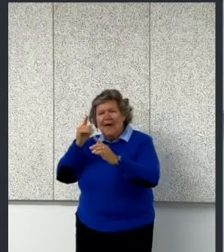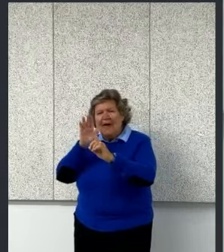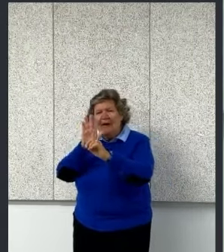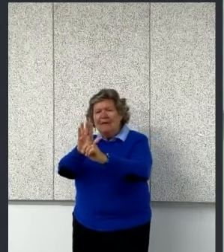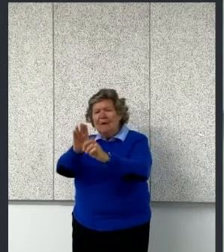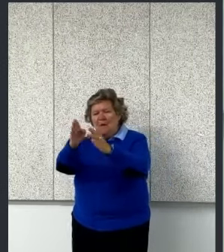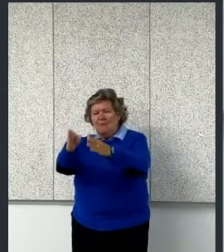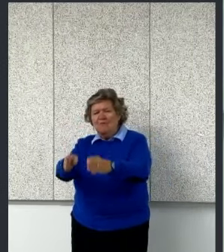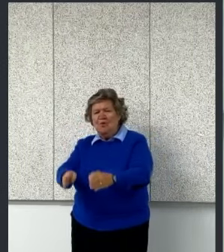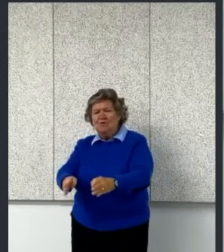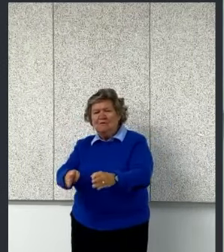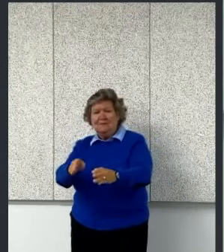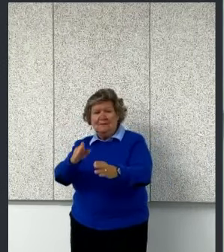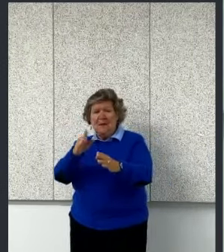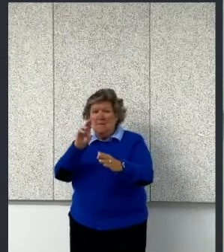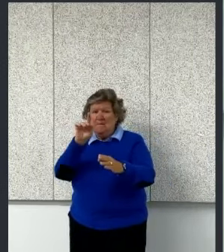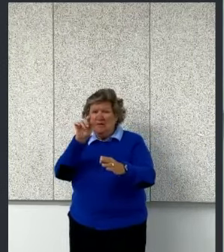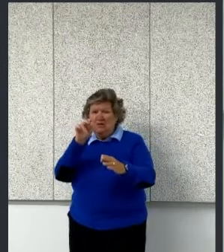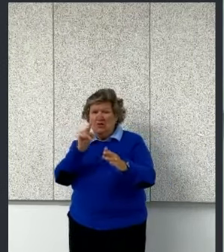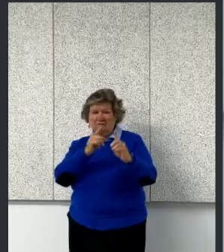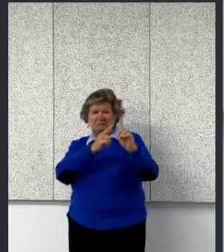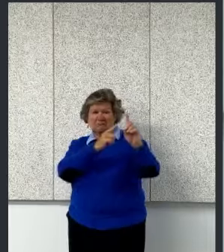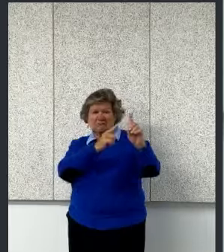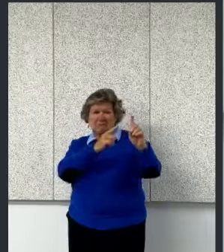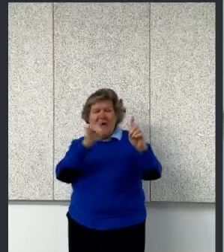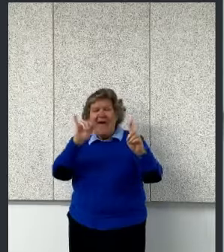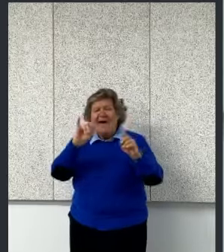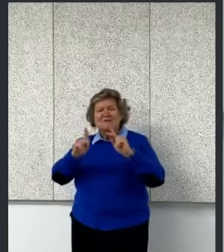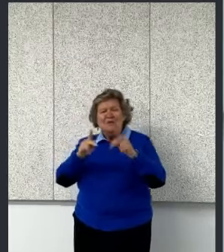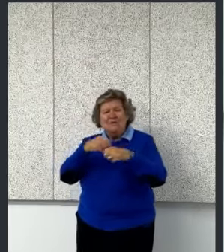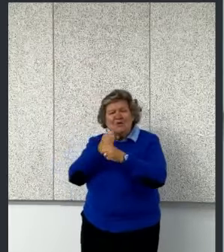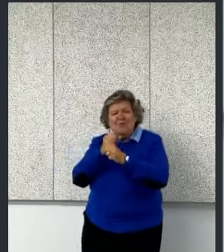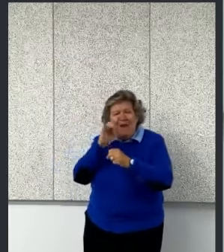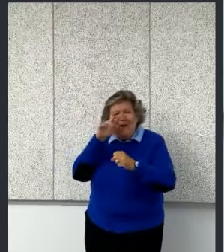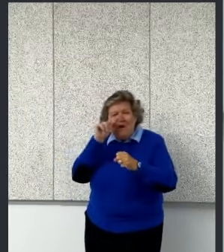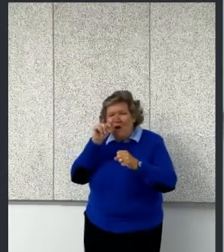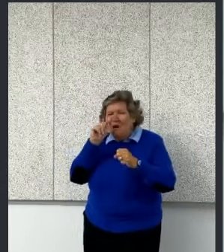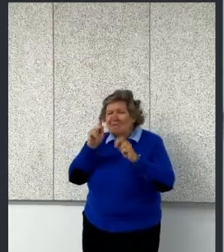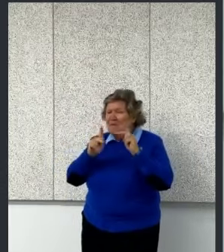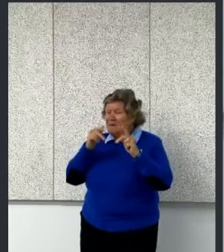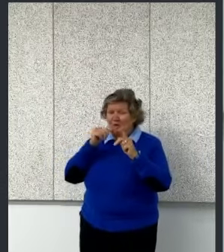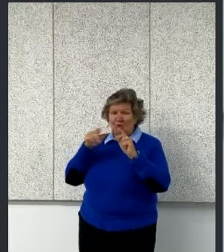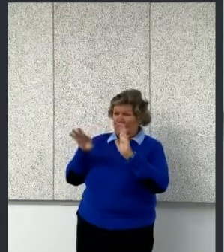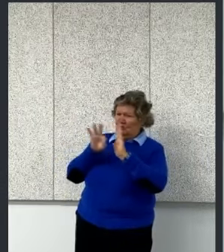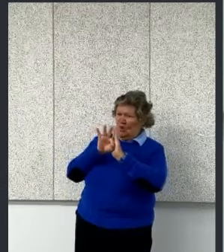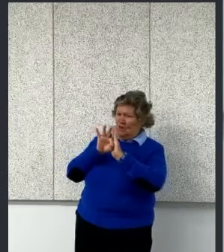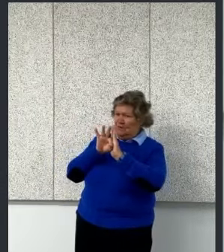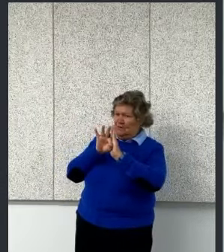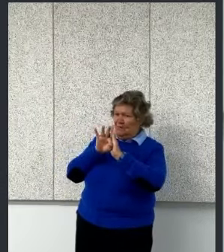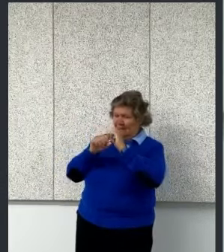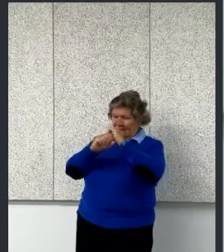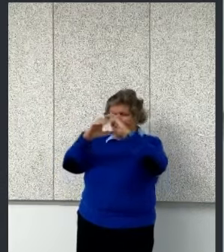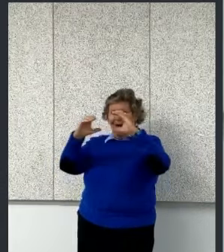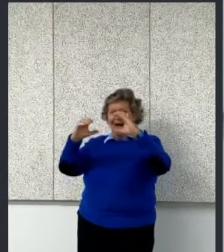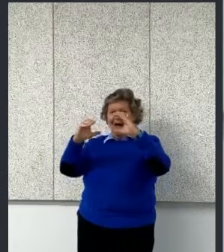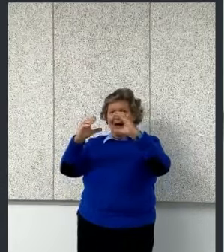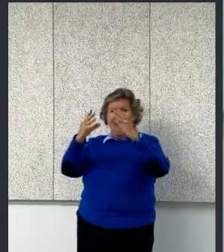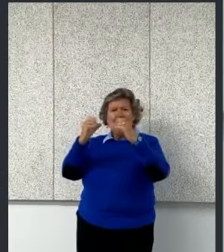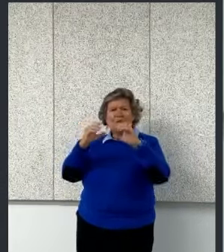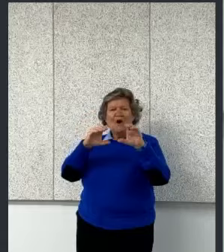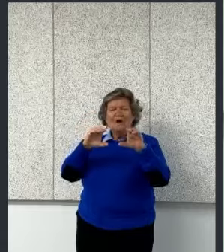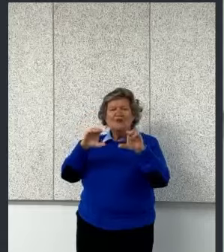as art makers, as people who have specifically chosen the practice of doing a like